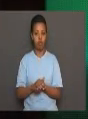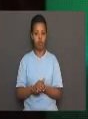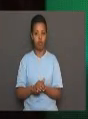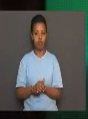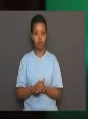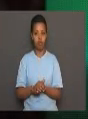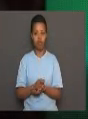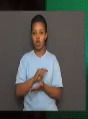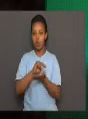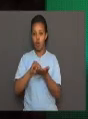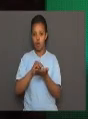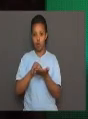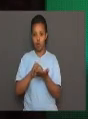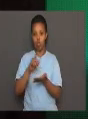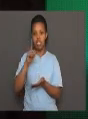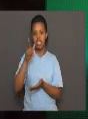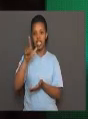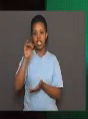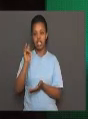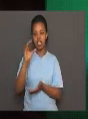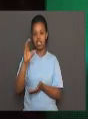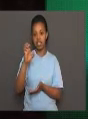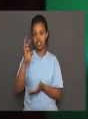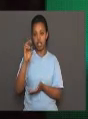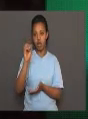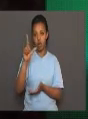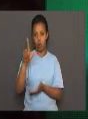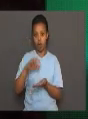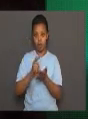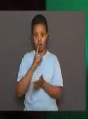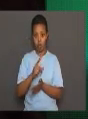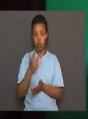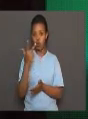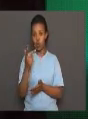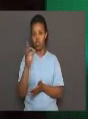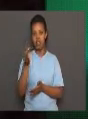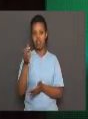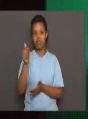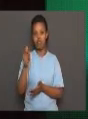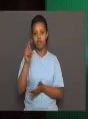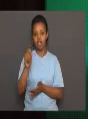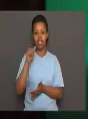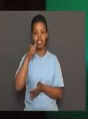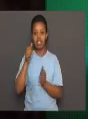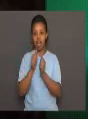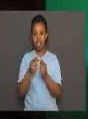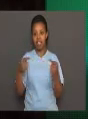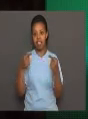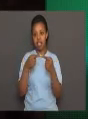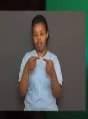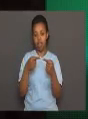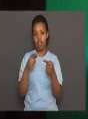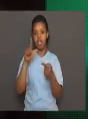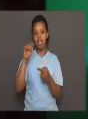When a molecule of glycerol combines with 3 fatty acids, a lipid